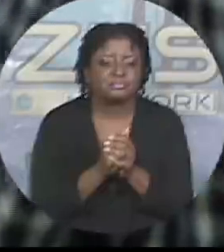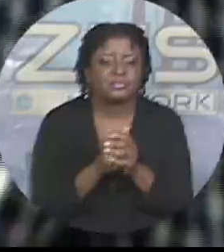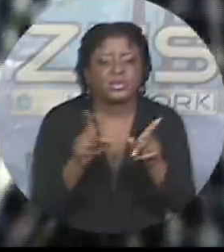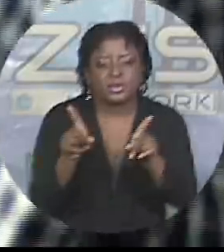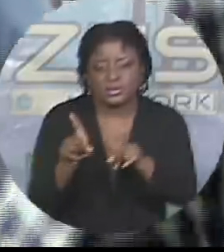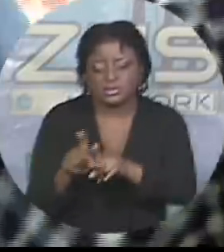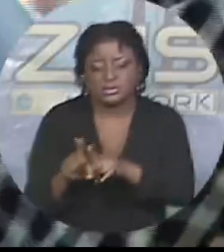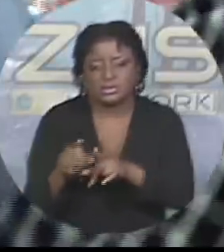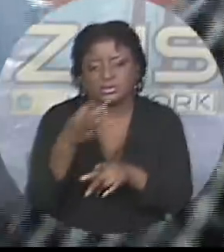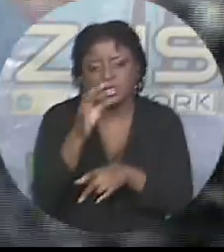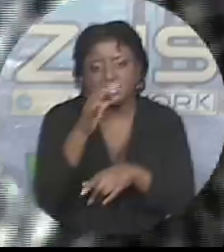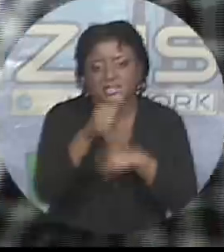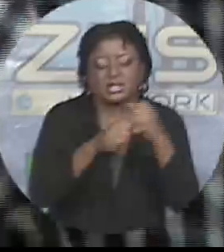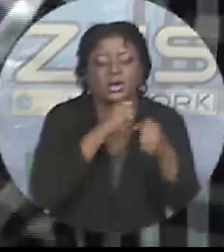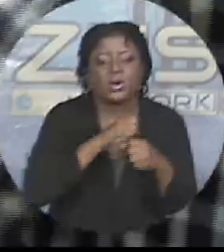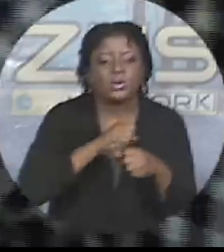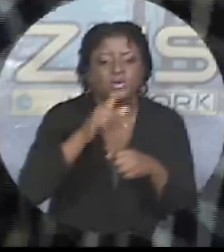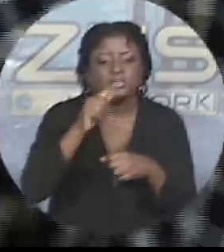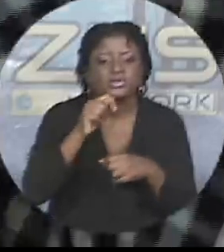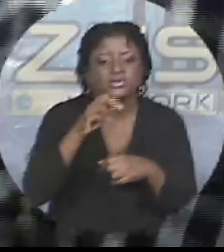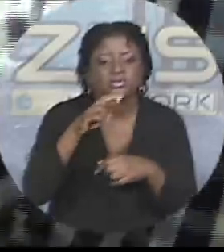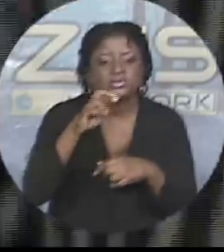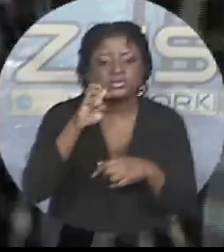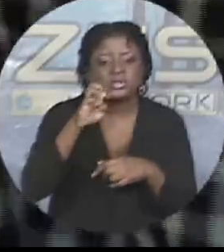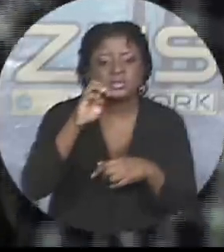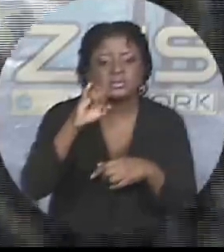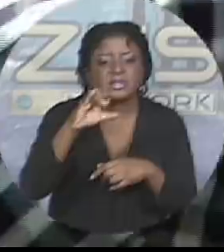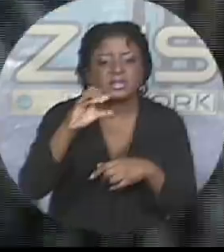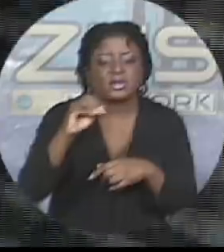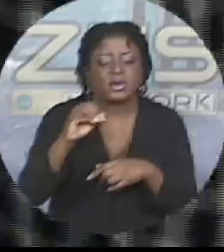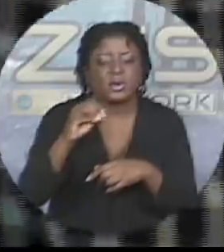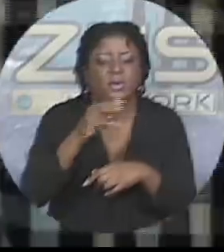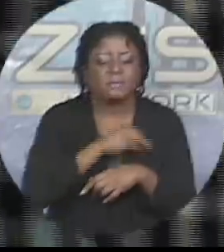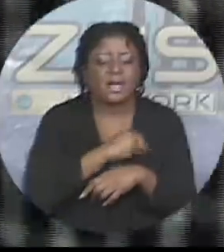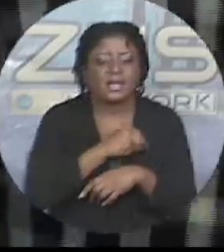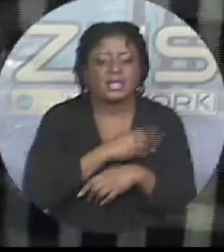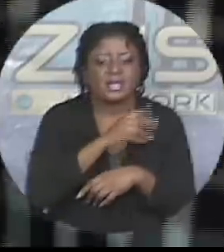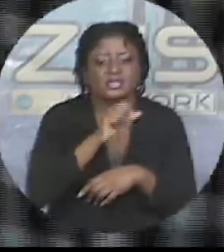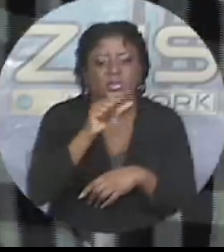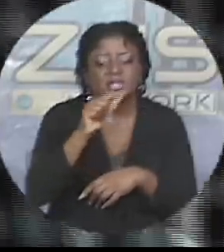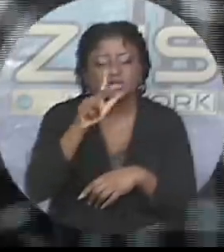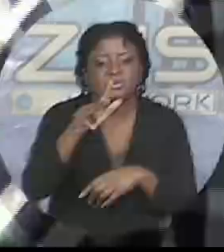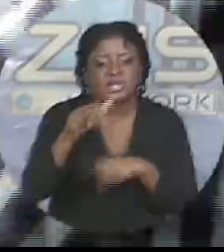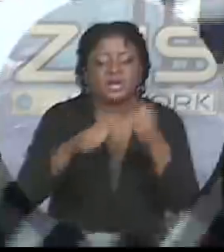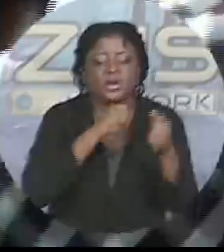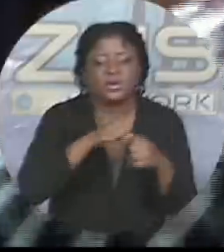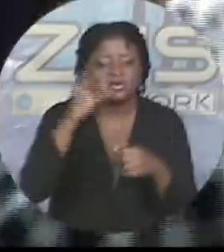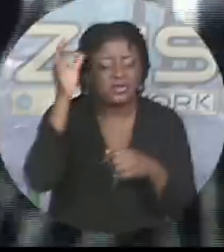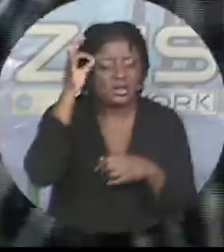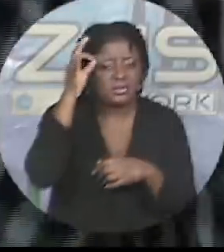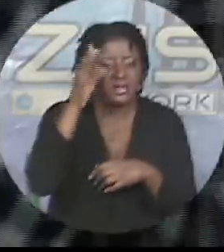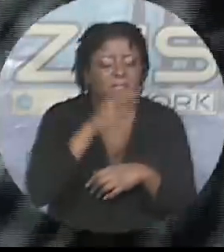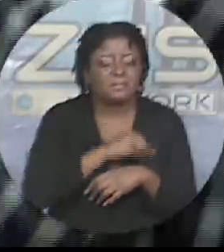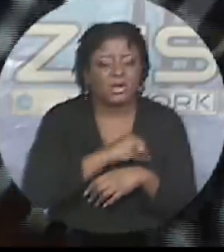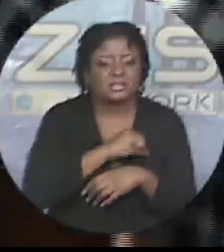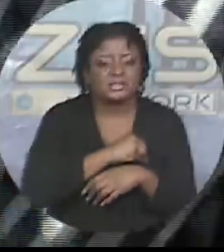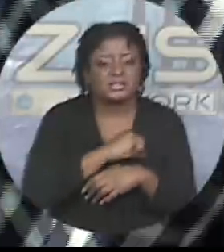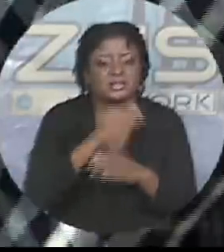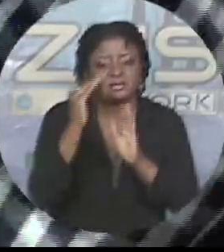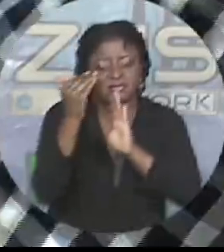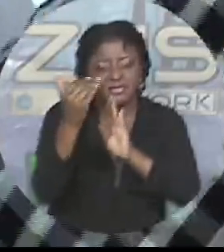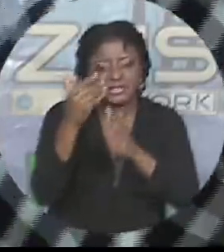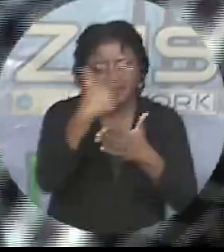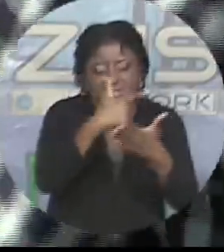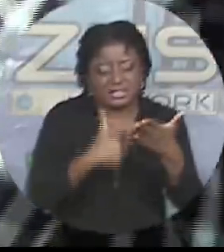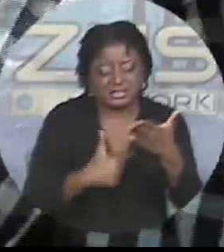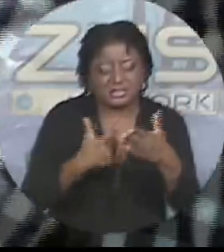Also tonight, 19-year-old Tramiko Mackey and 23-year-old Falligan Moxie face a laundry list of firearms charges. They're